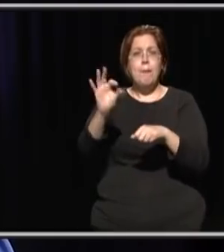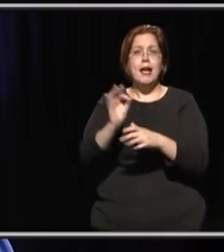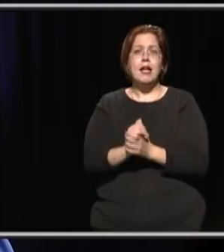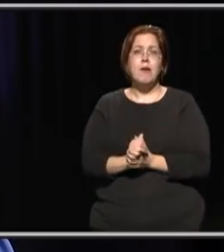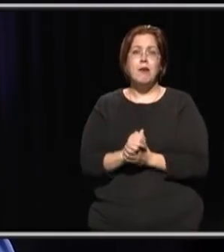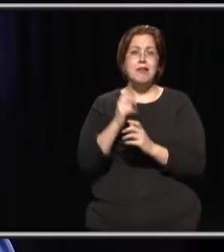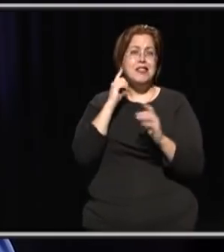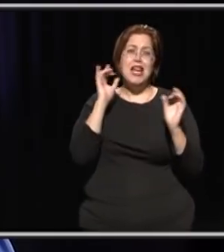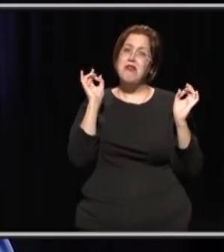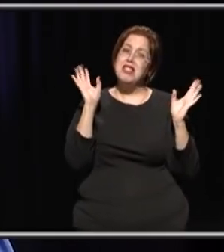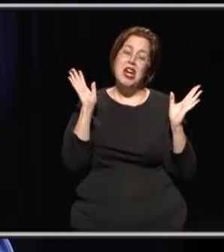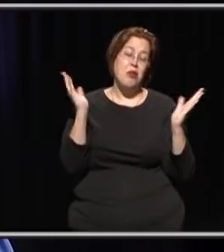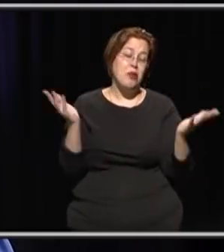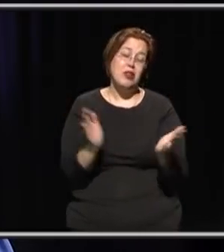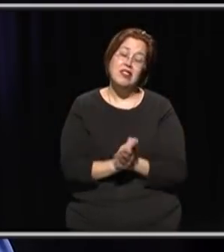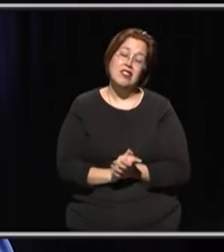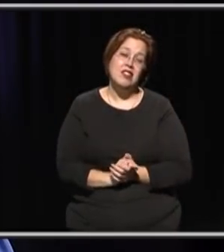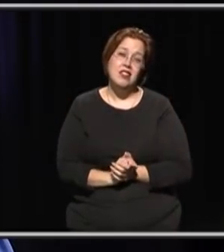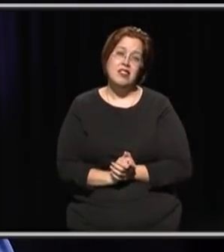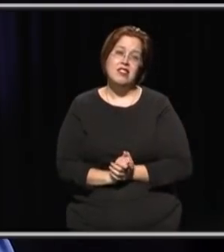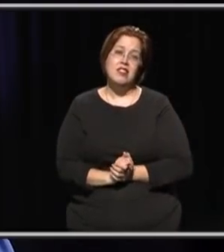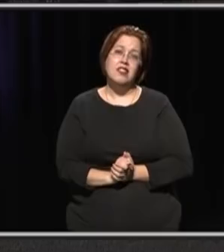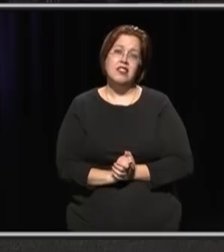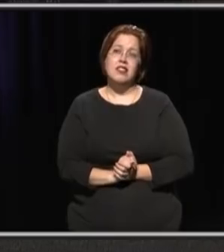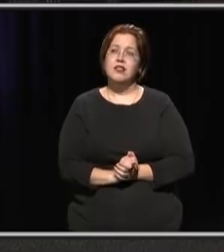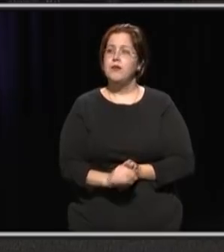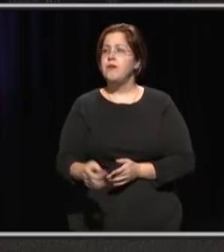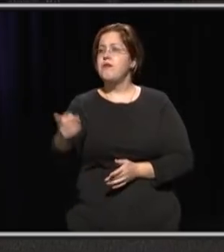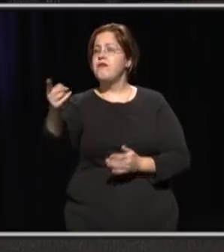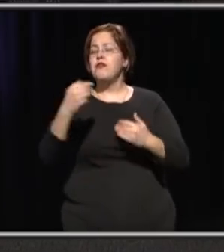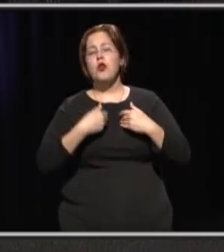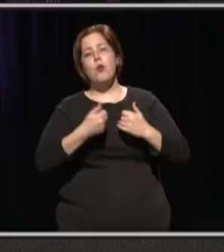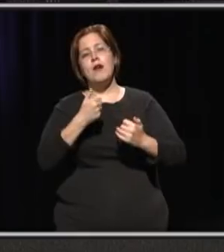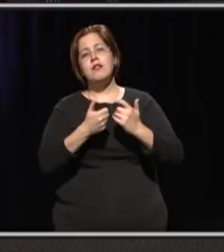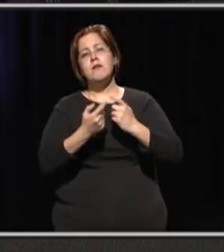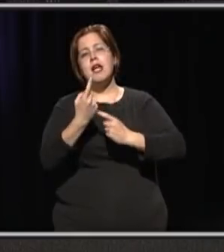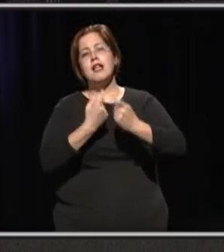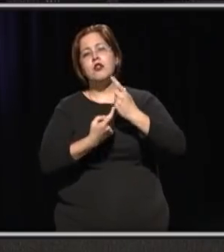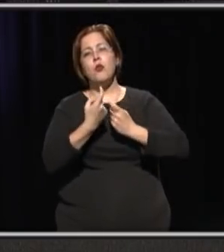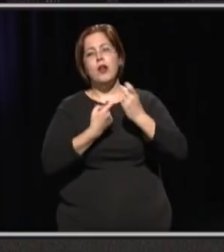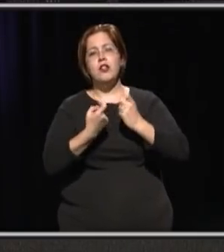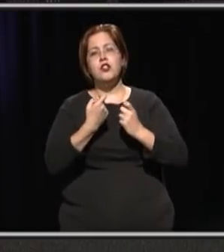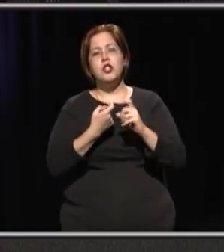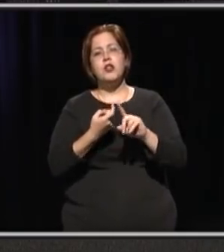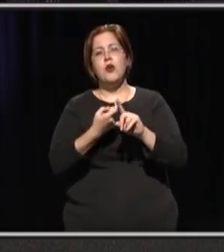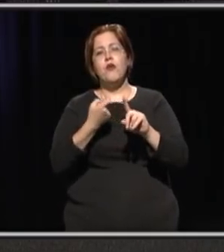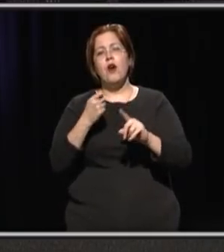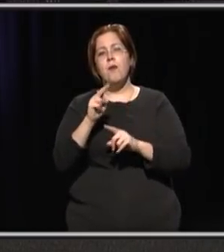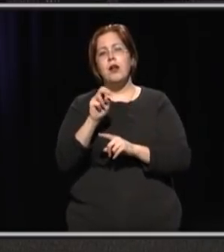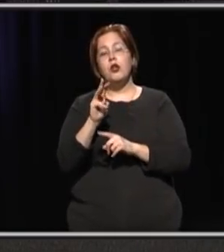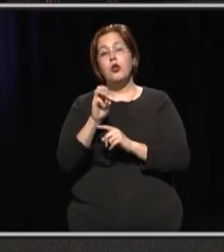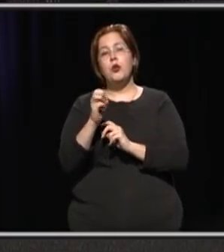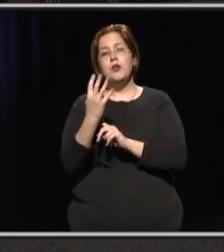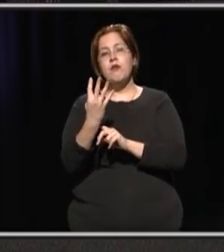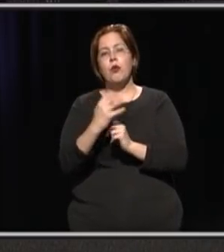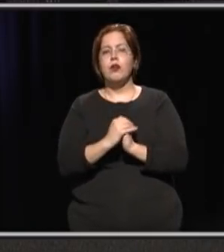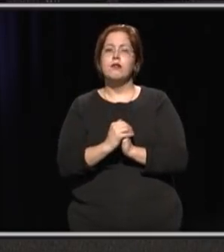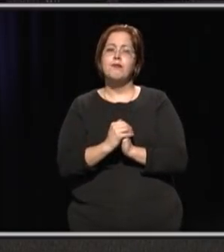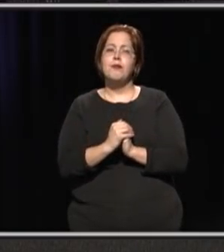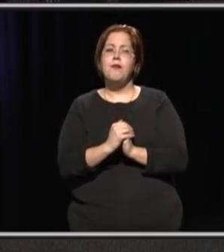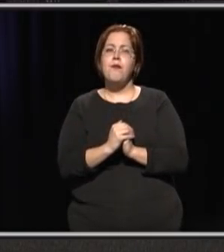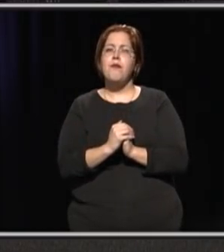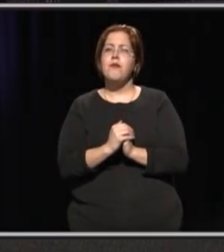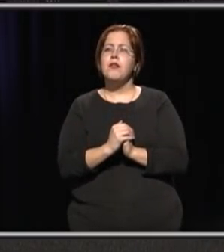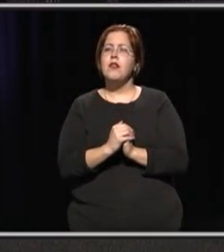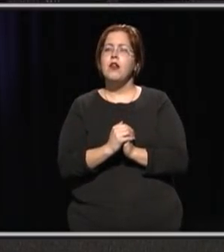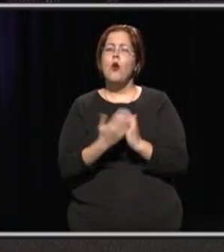terrible, but it's true. We have some text questions from Joe Galley with News 4.